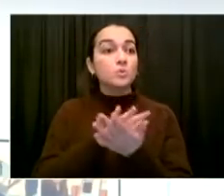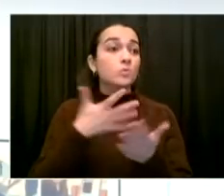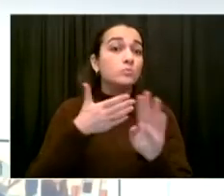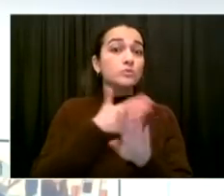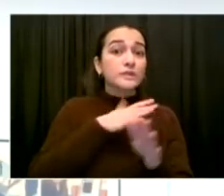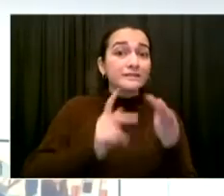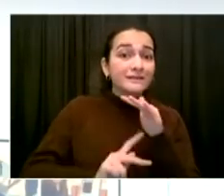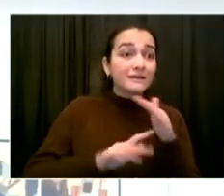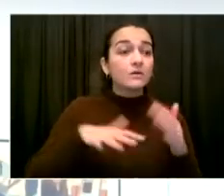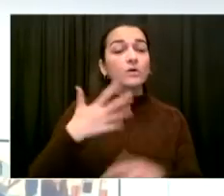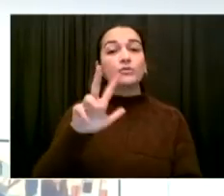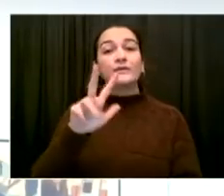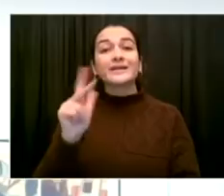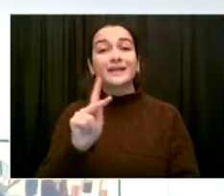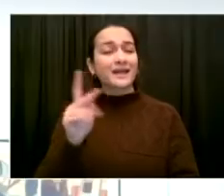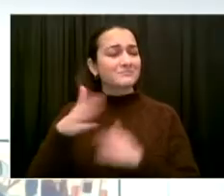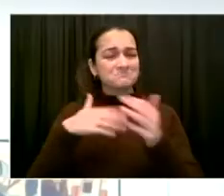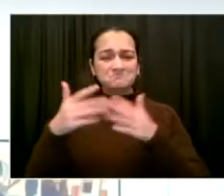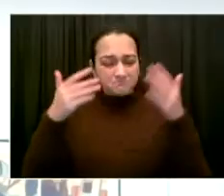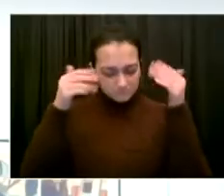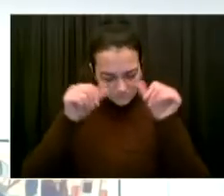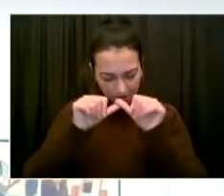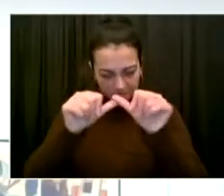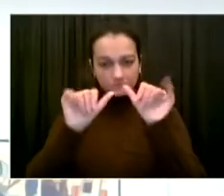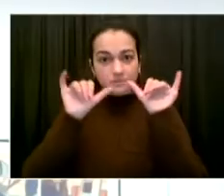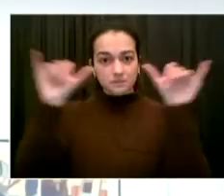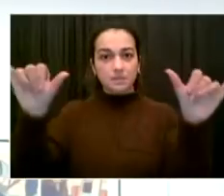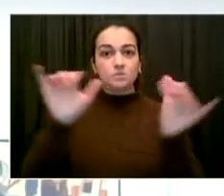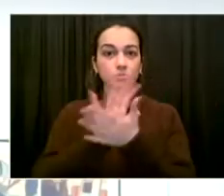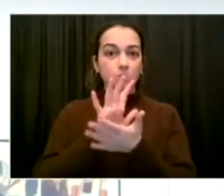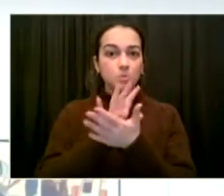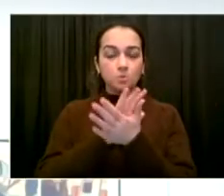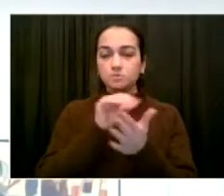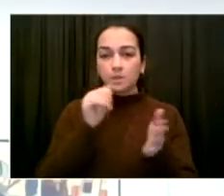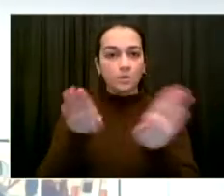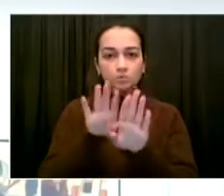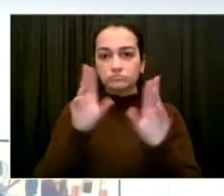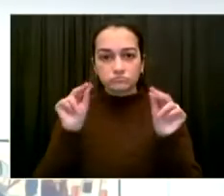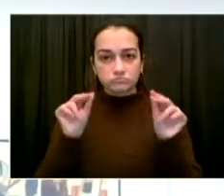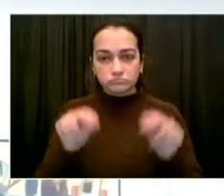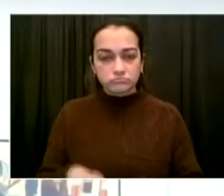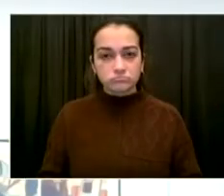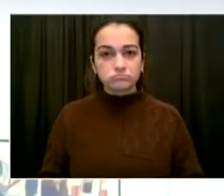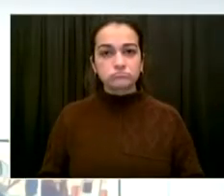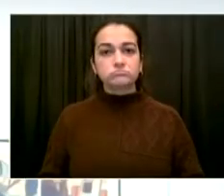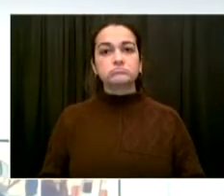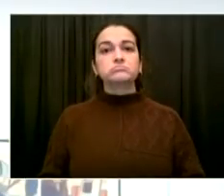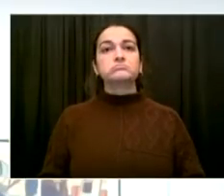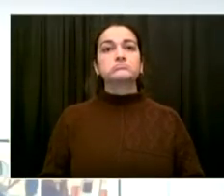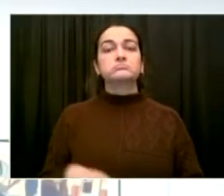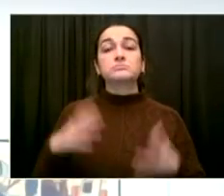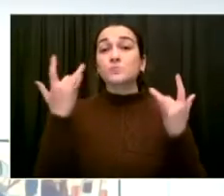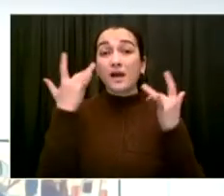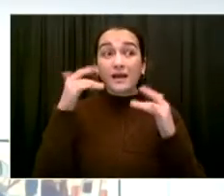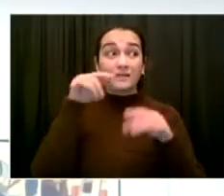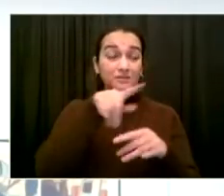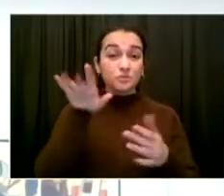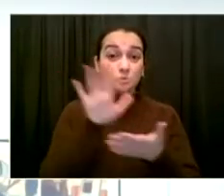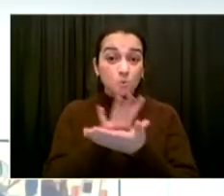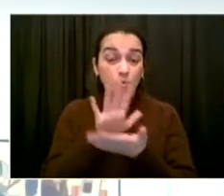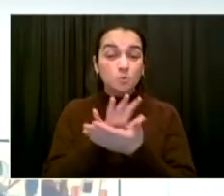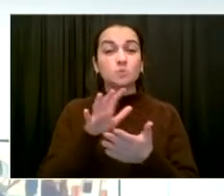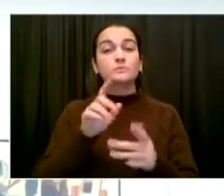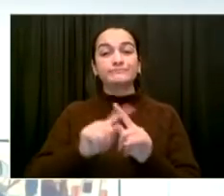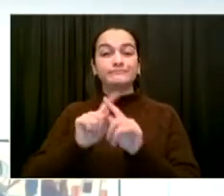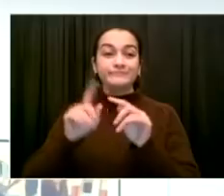that the mayor has mentioned. We have layers of safety, we have precautions in place that do help us to curb the spread,